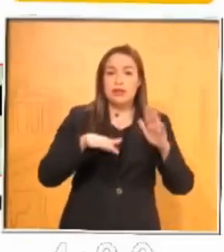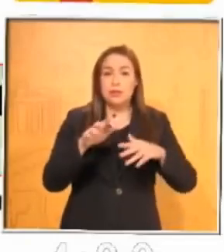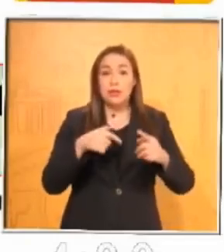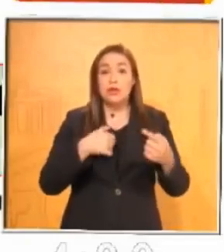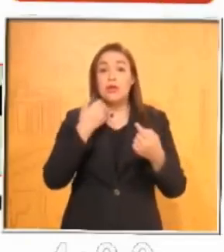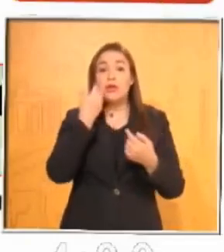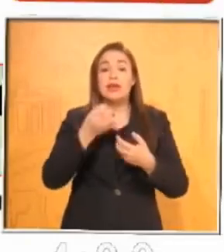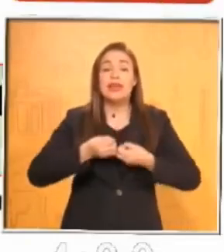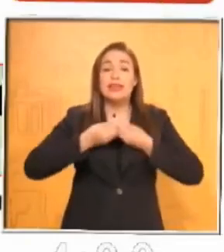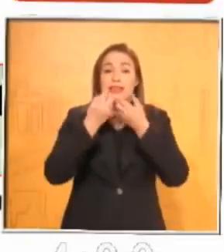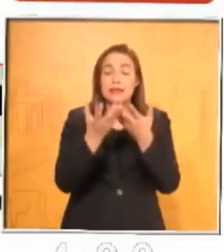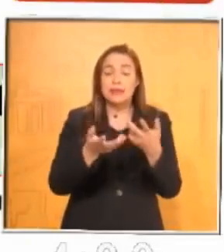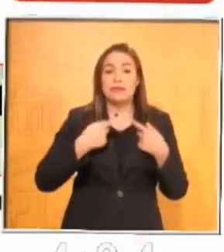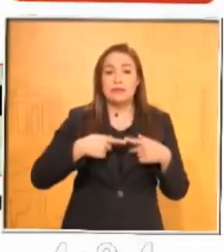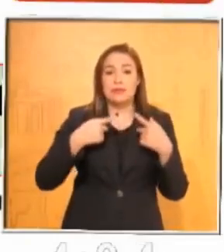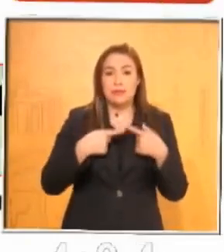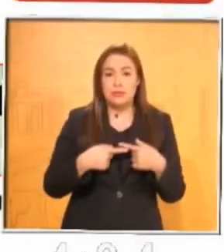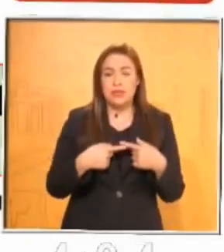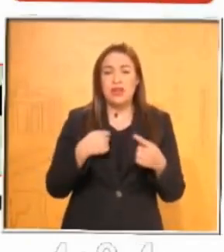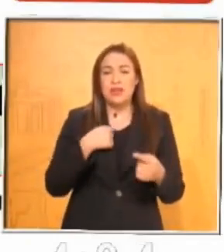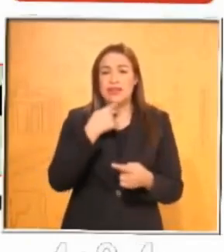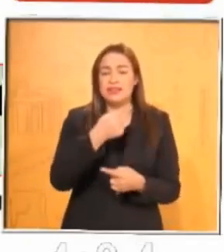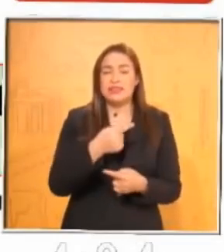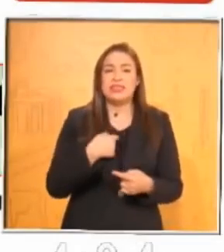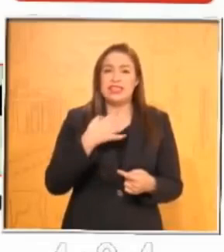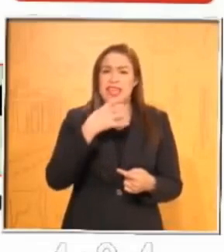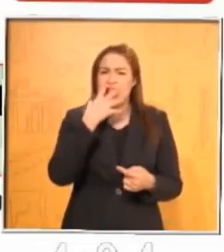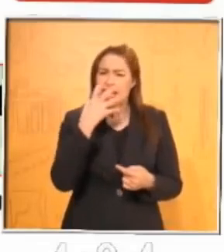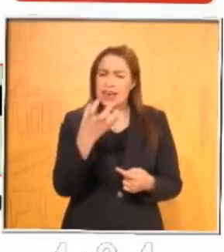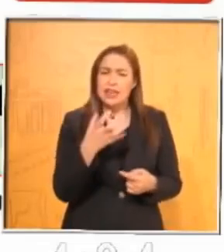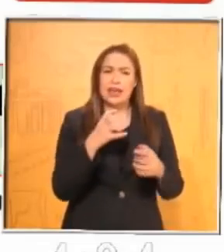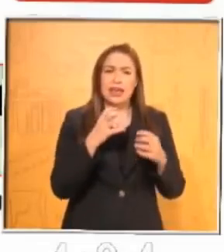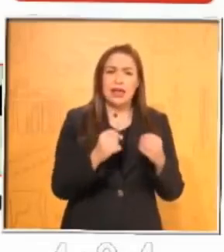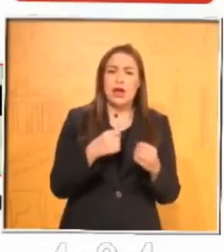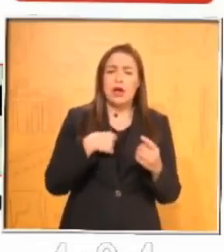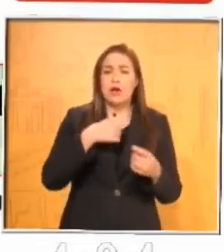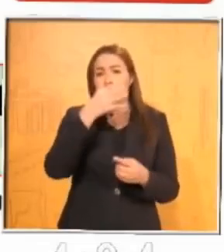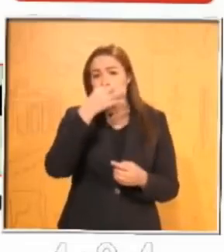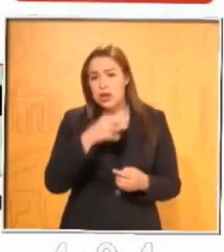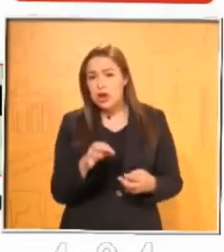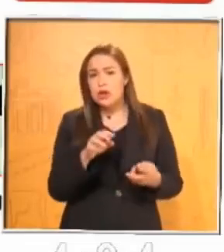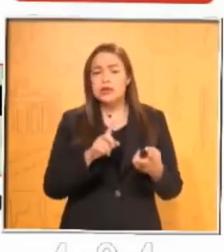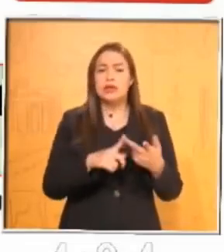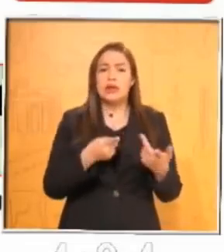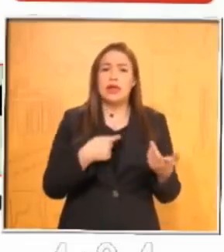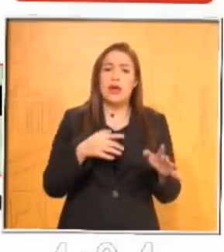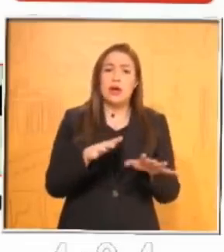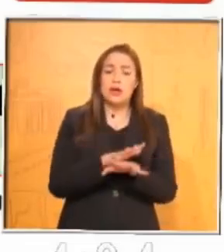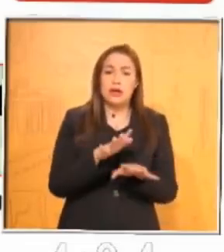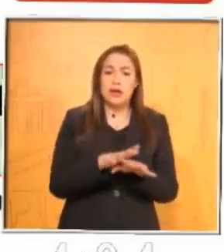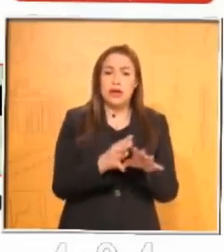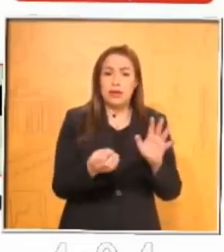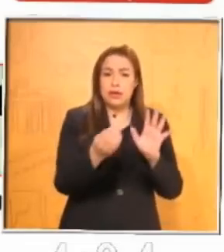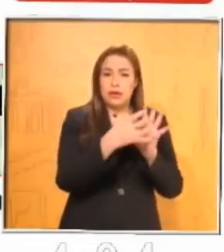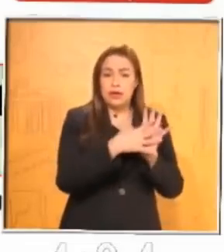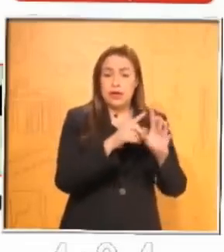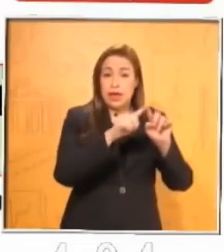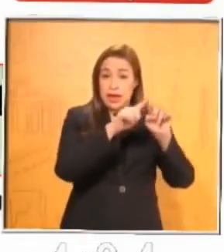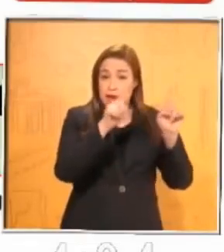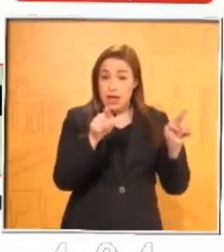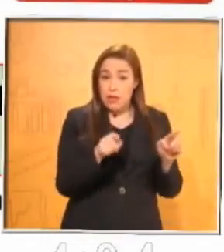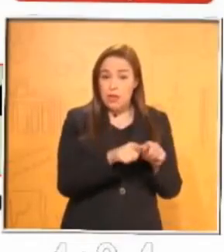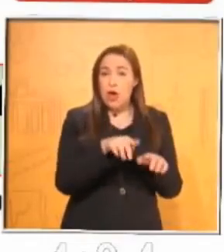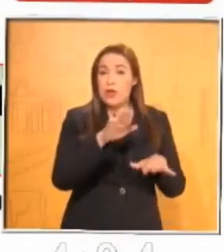them with a lot of color and also with this kind of bubbles, the scream bubbles with